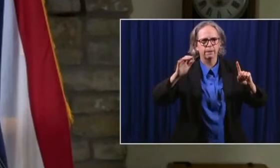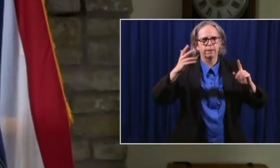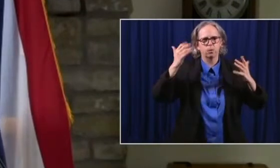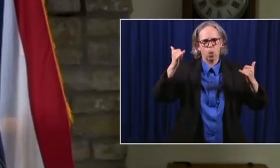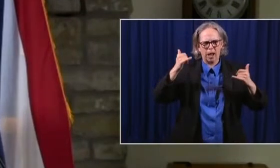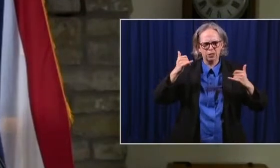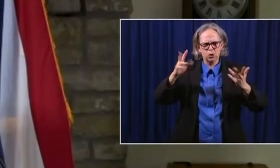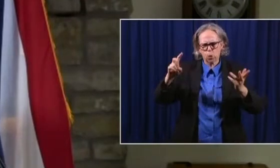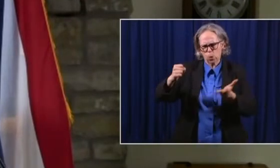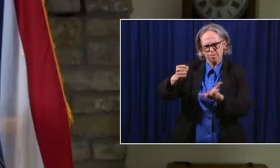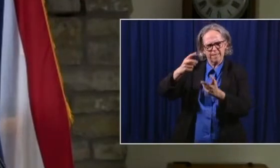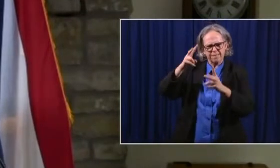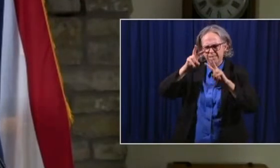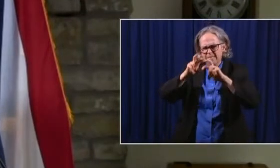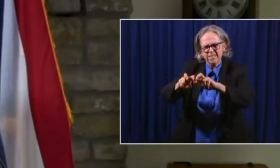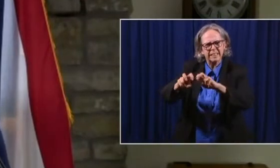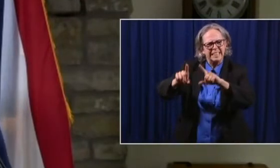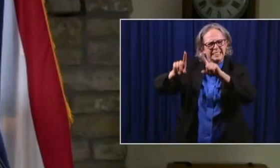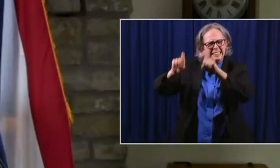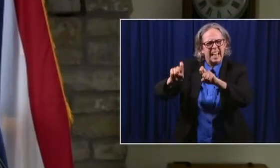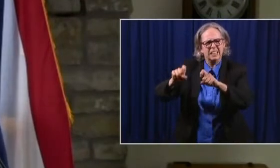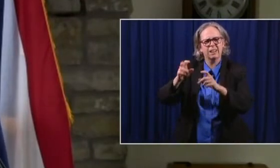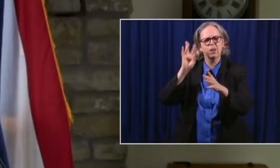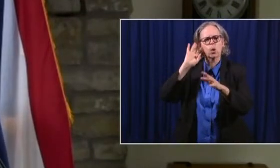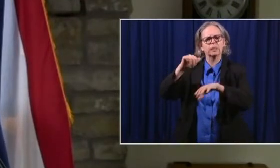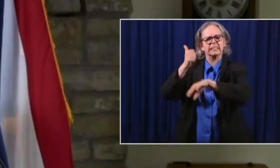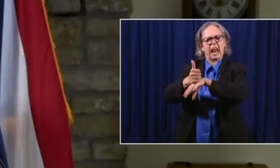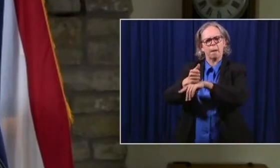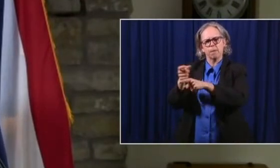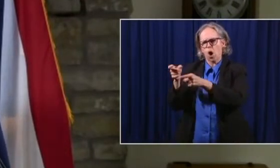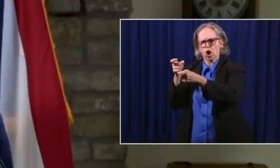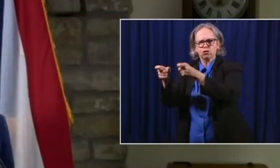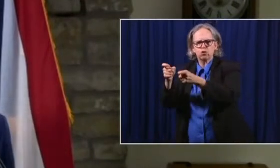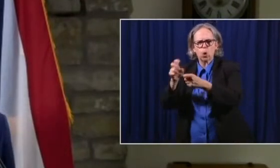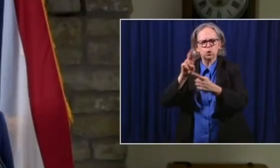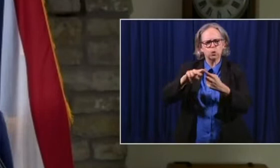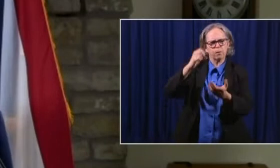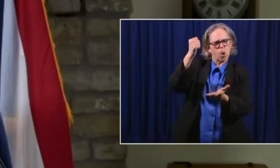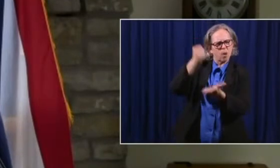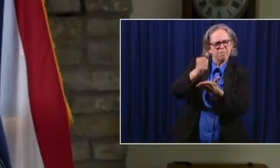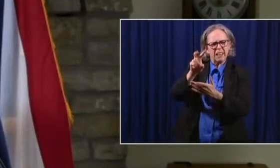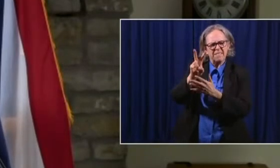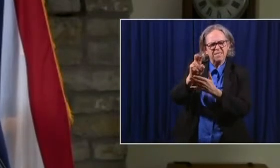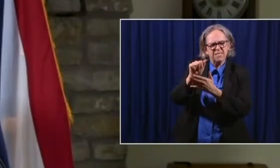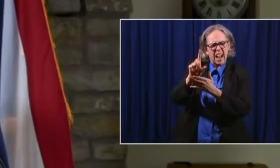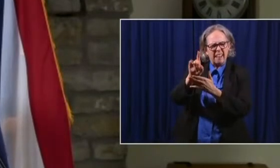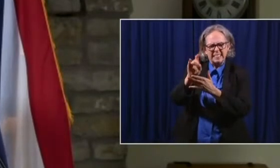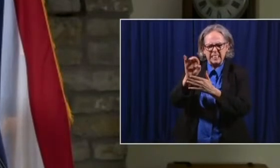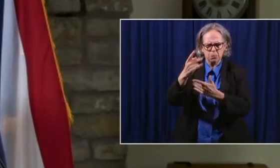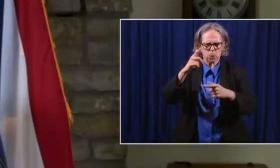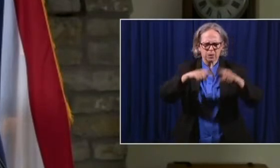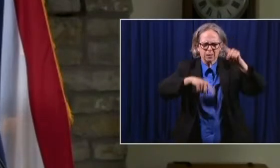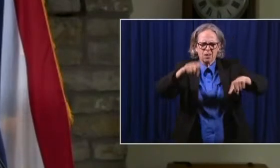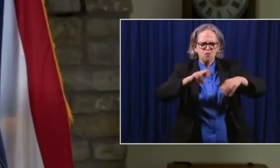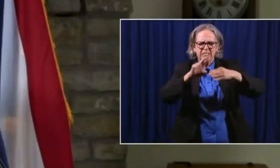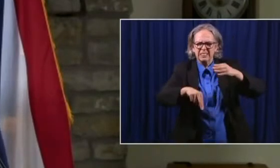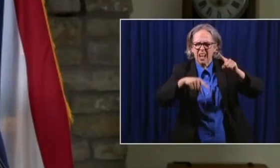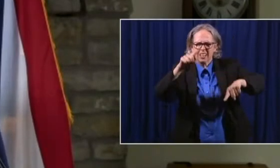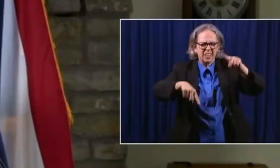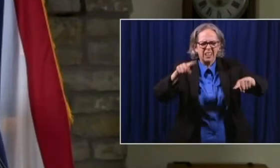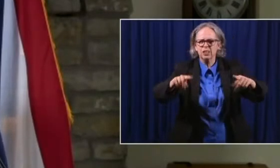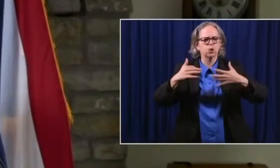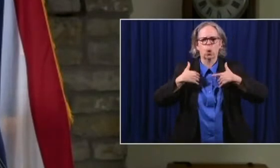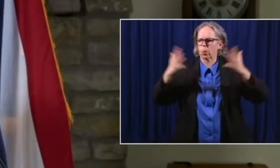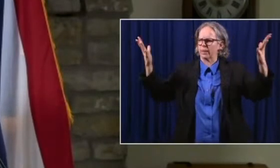the irregularities can be attributed to maybe the test kits, maybe the lab, or if it's an issue in the